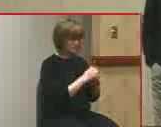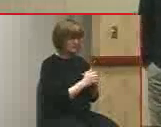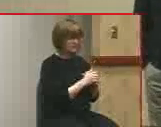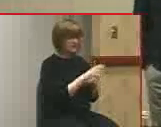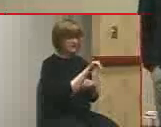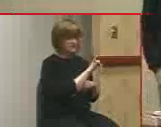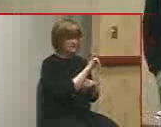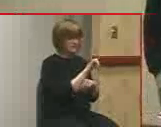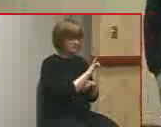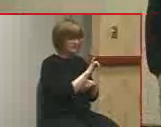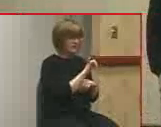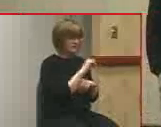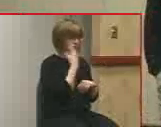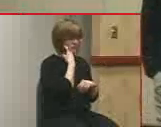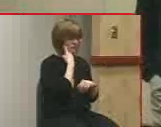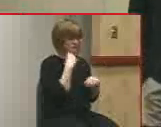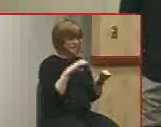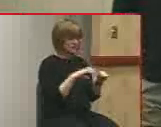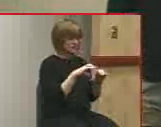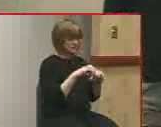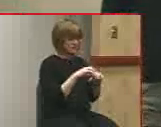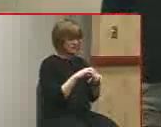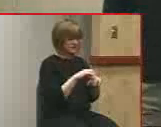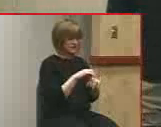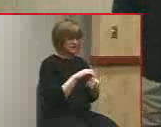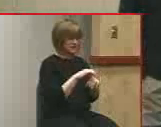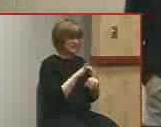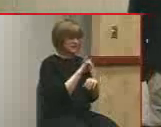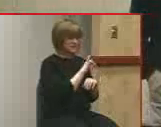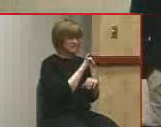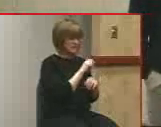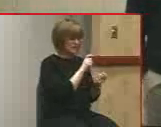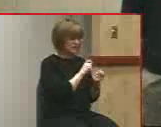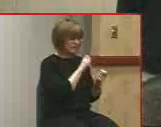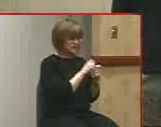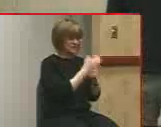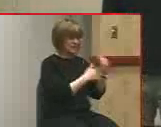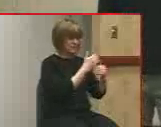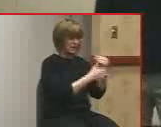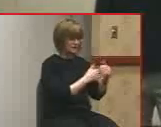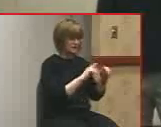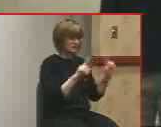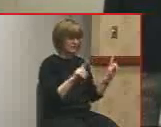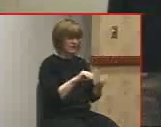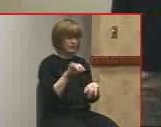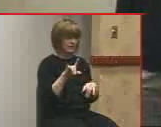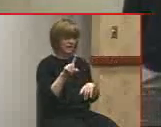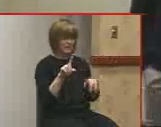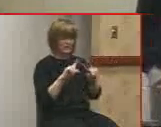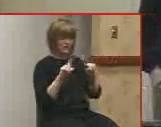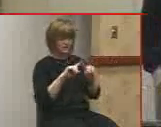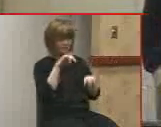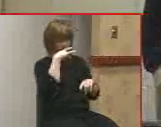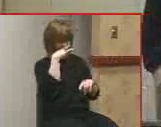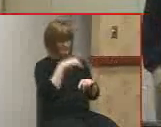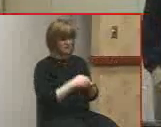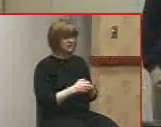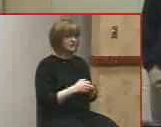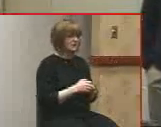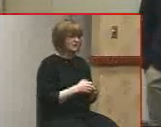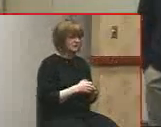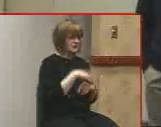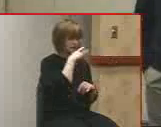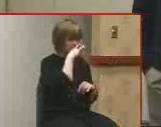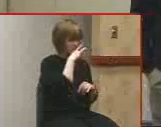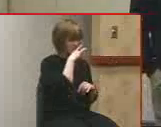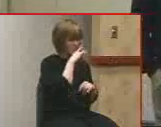Same thing we just did. Same exact process. The only difference here is we've got a different kid, a kid with a different type of